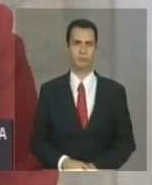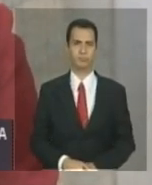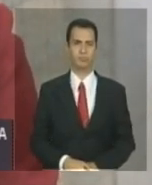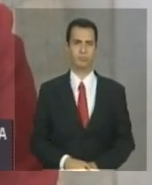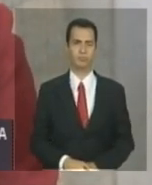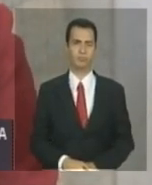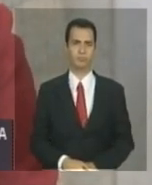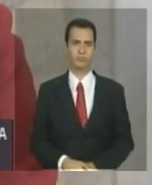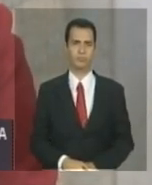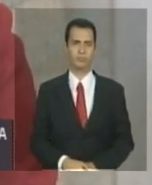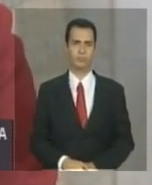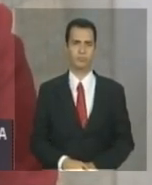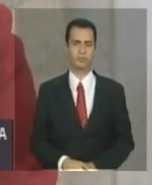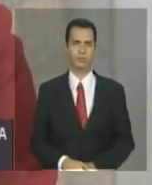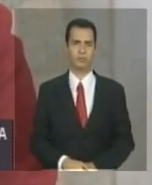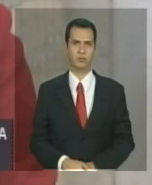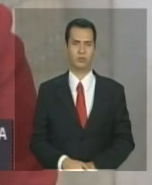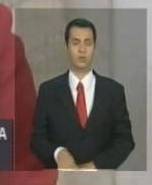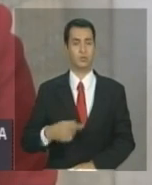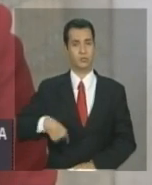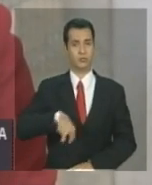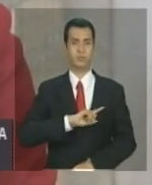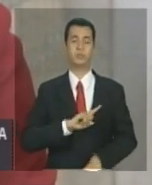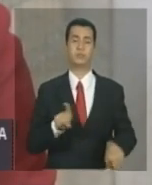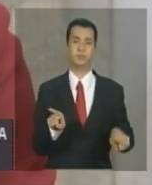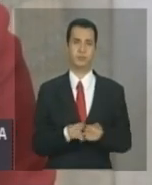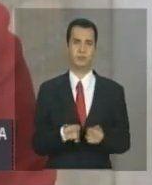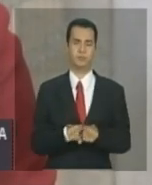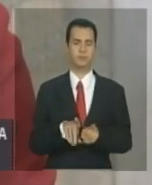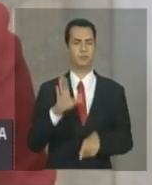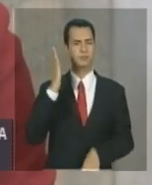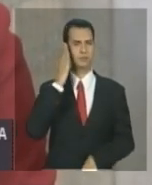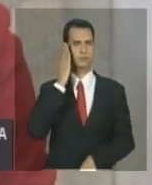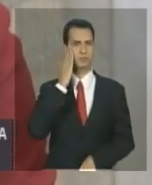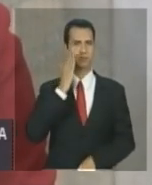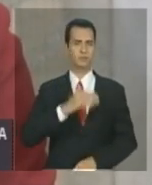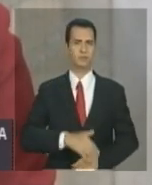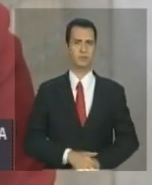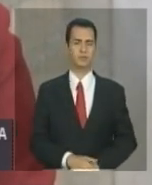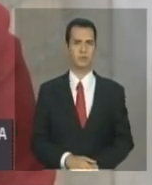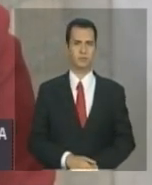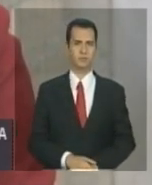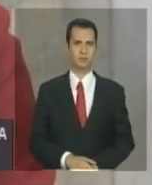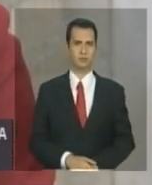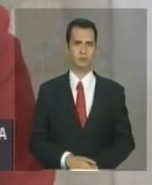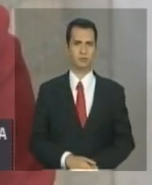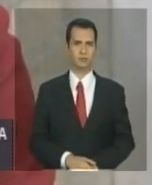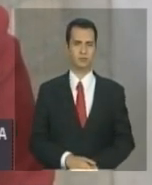Ao mesmo tempo, temos também consciência da importância